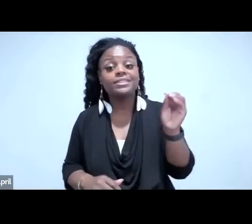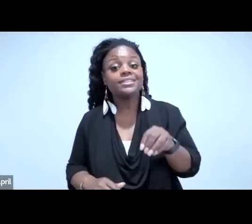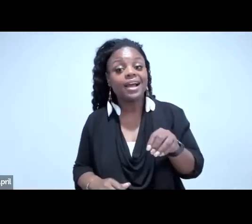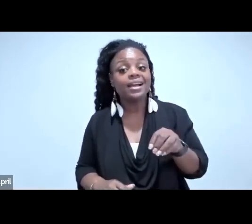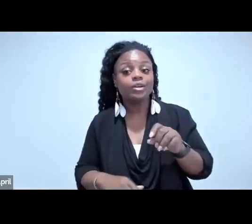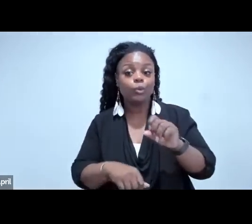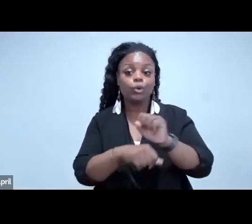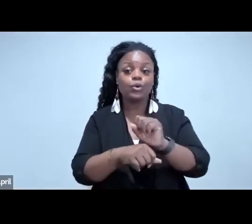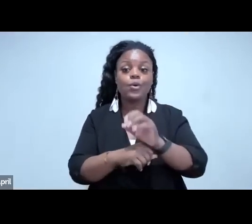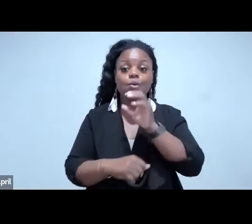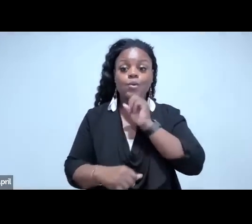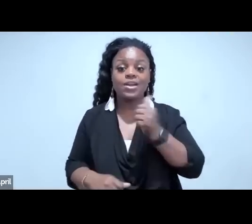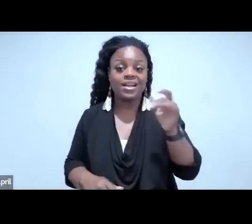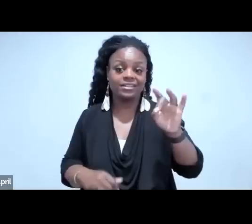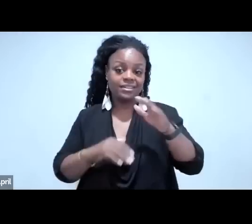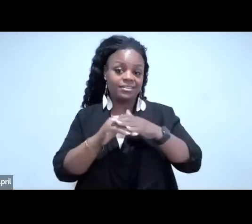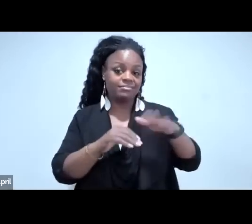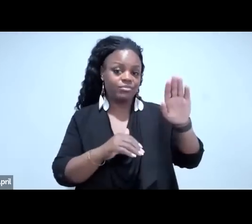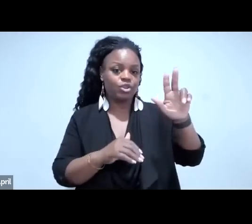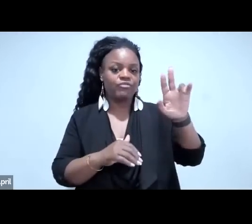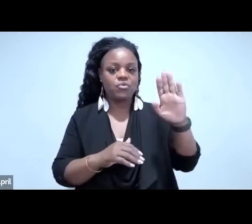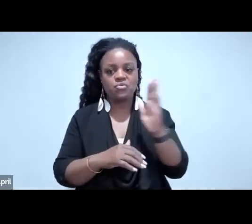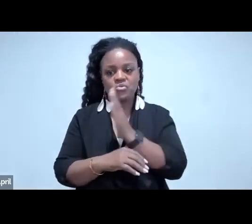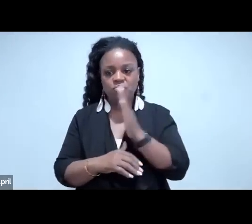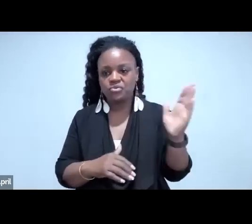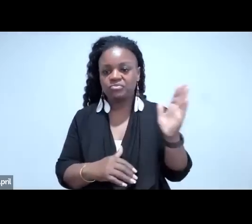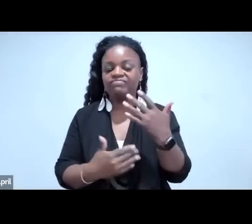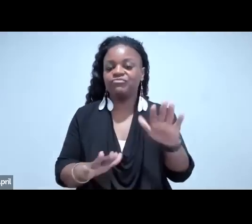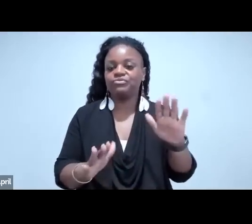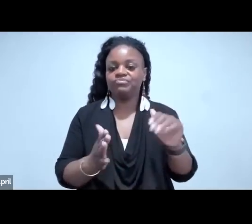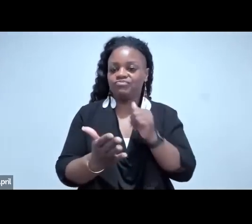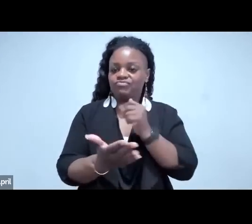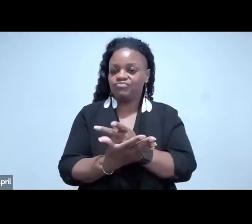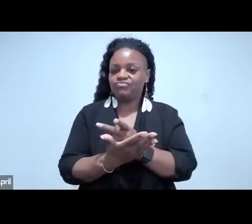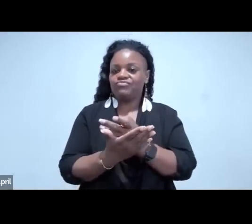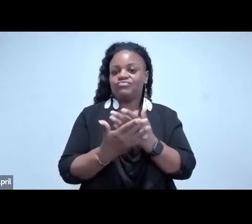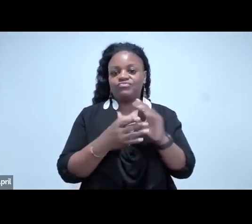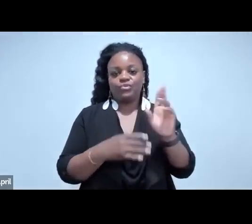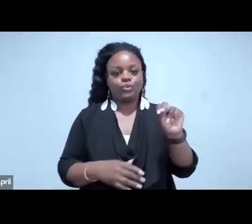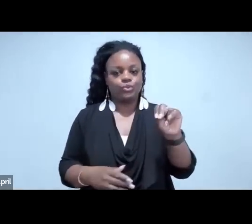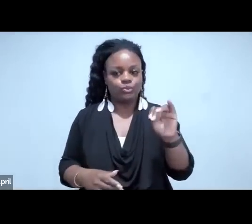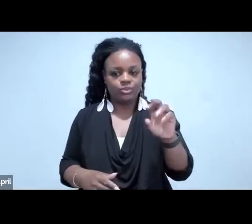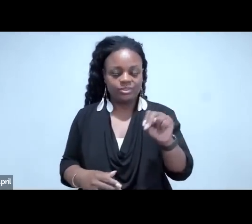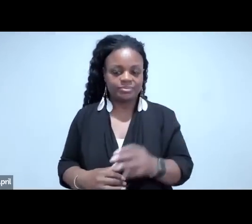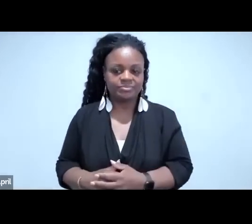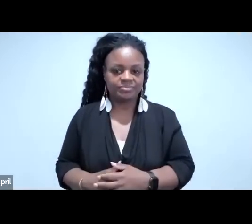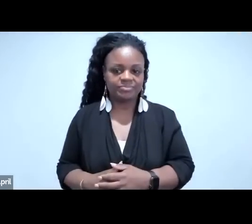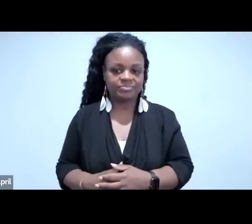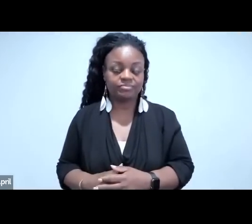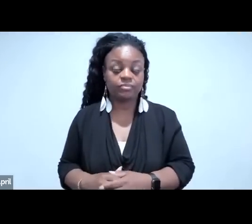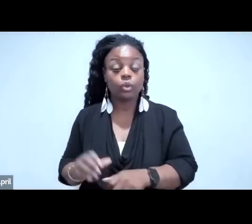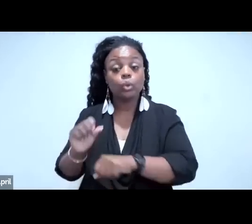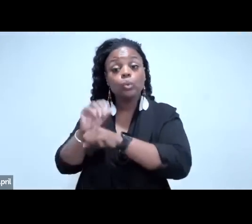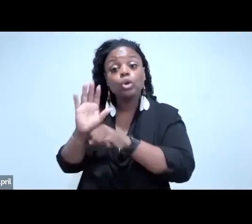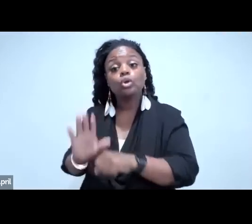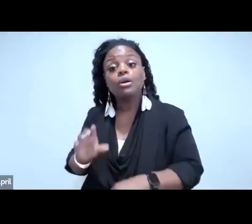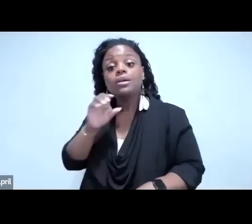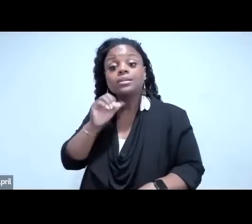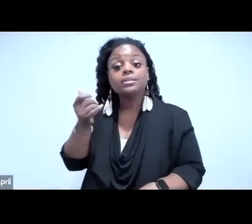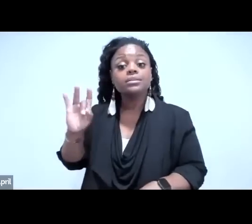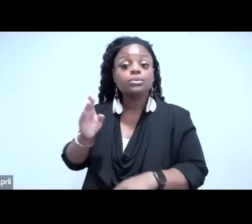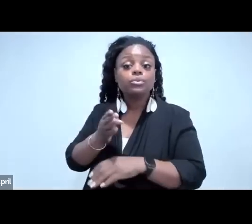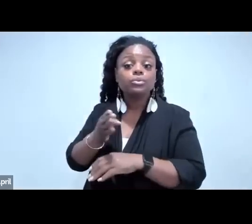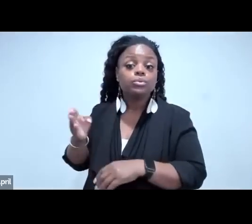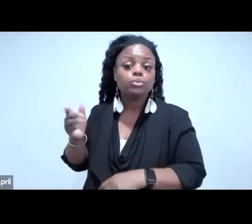new study found that 3 out of 4 workers aged 18 to 24 said they'd vote to join a union if they could. 3 out of